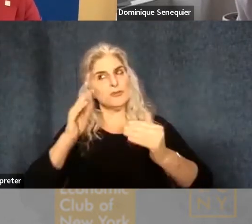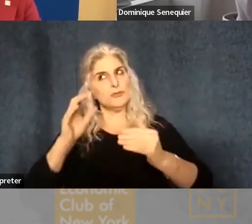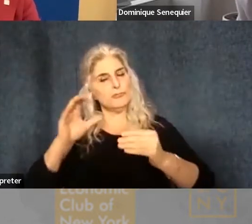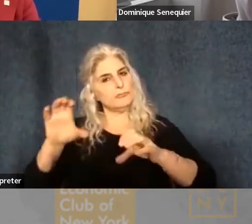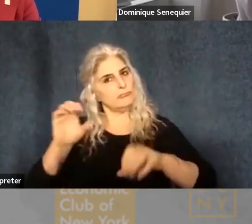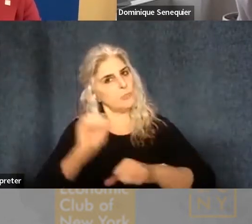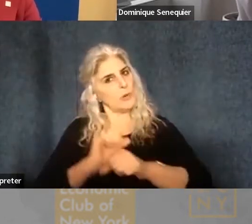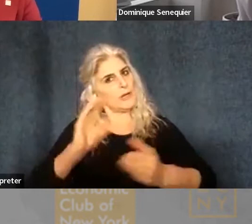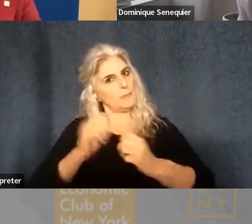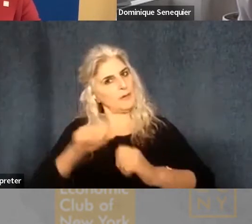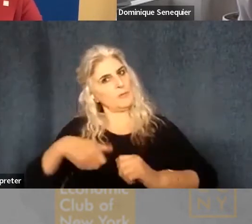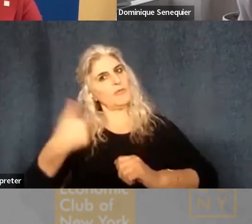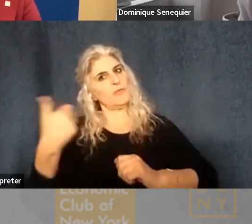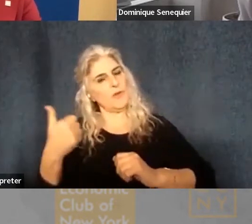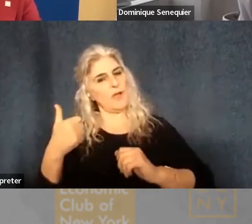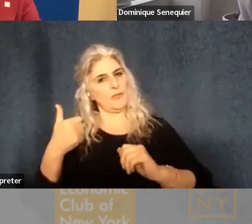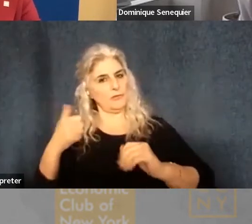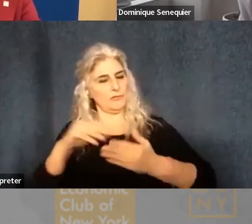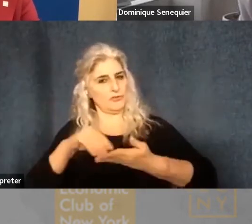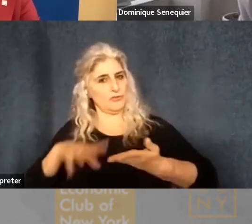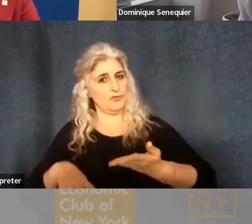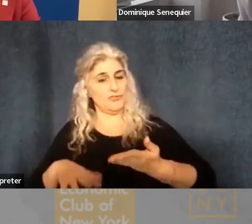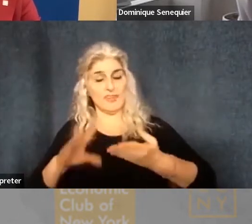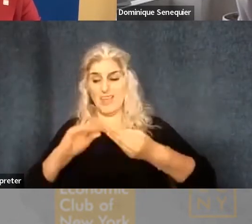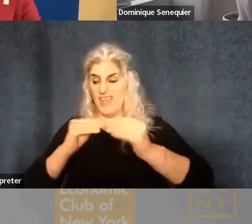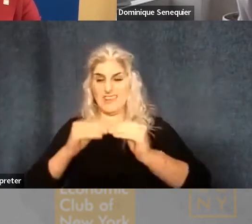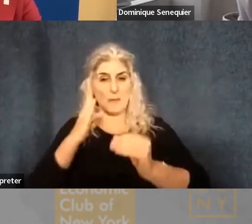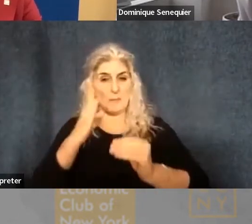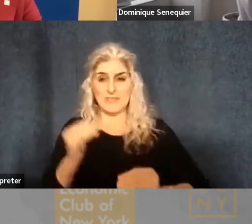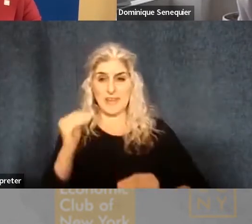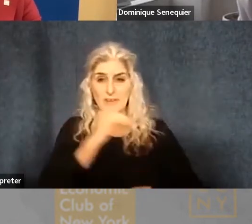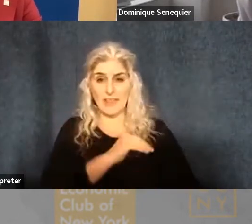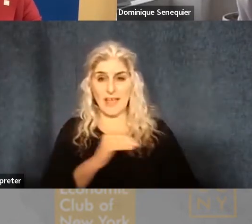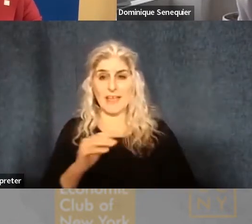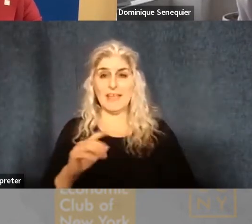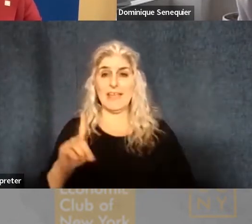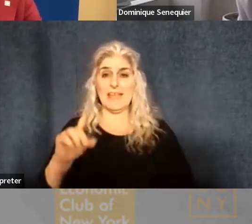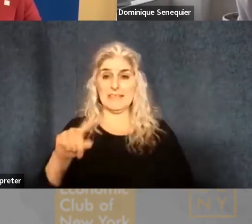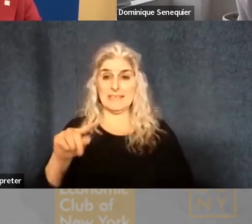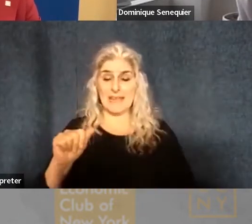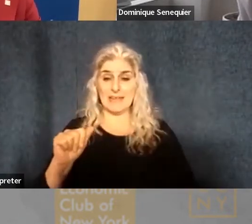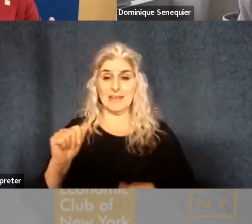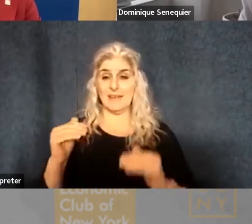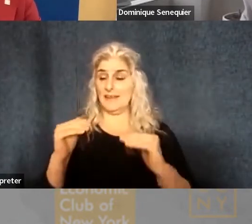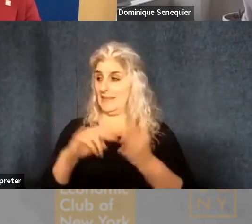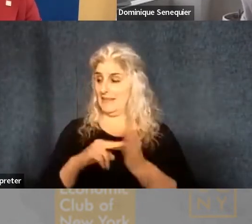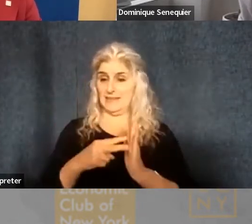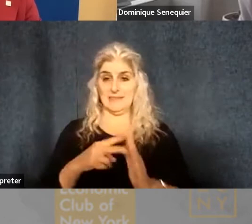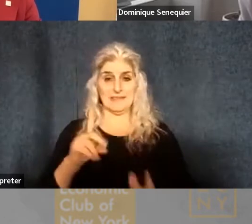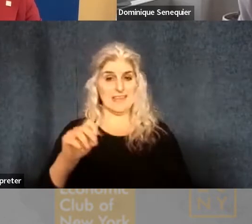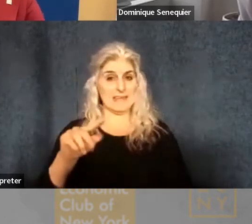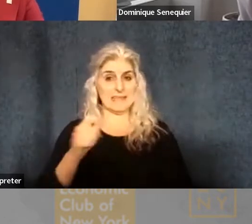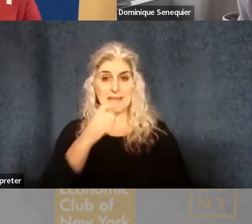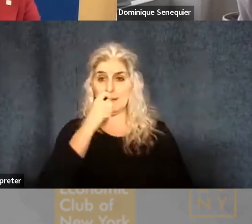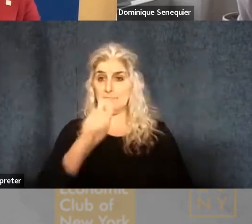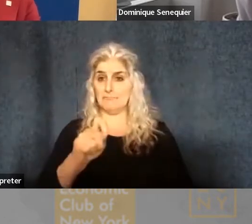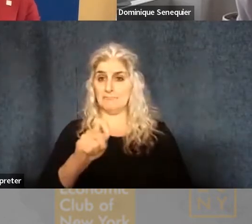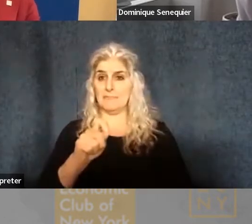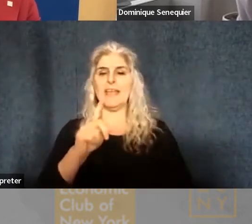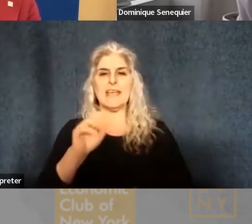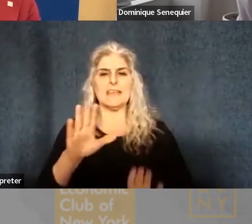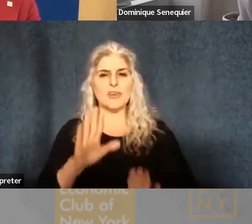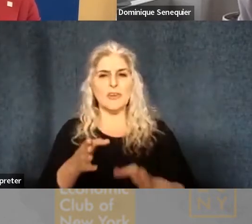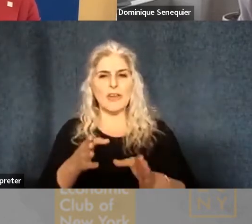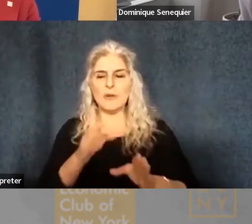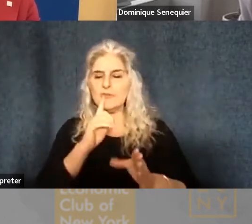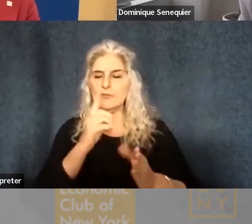I think numbers never lie. Data is data. And so it's a great opportunity to be able to actually prove yourself and remove a